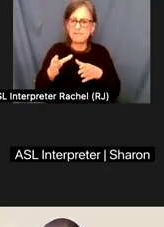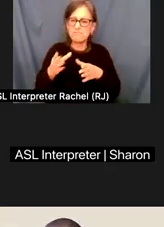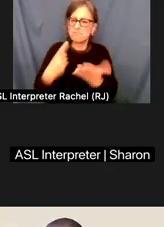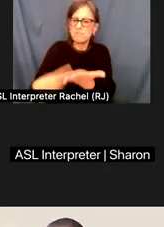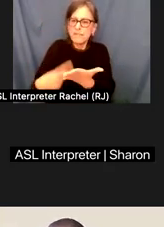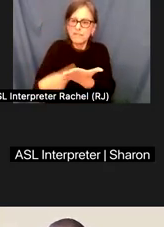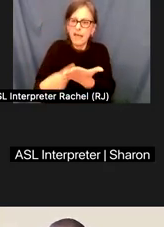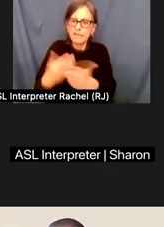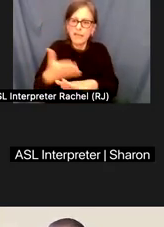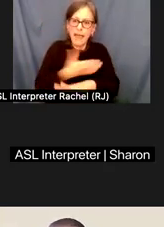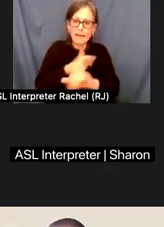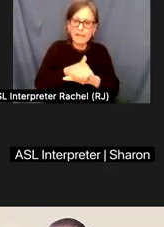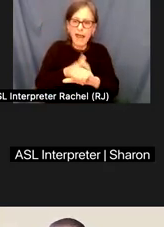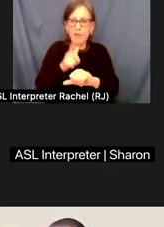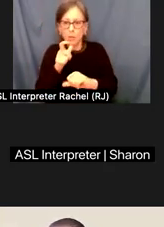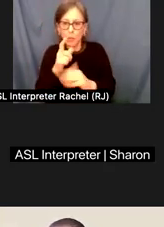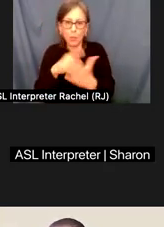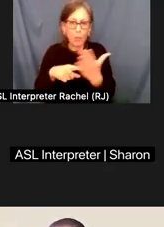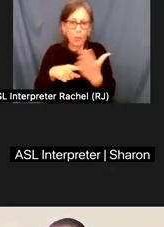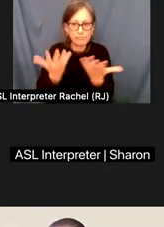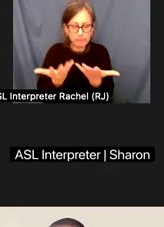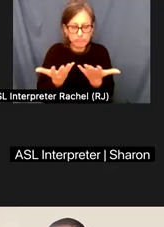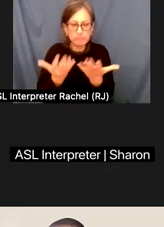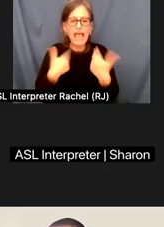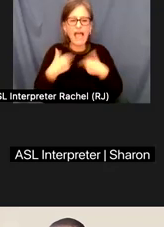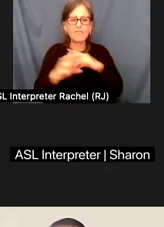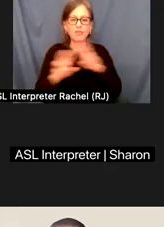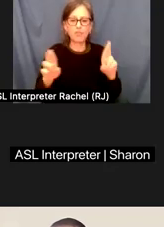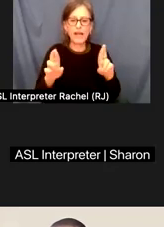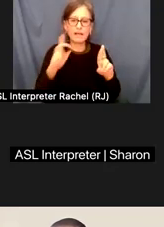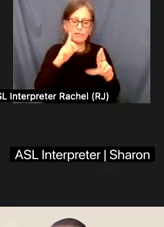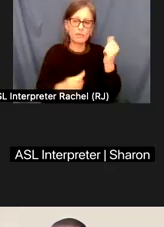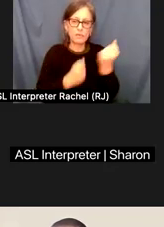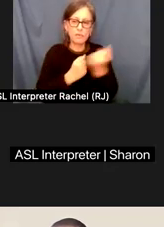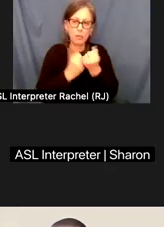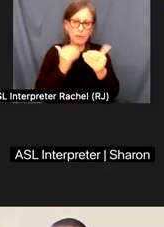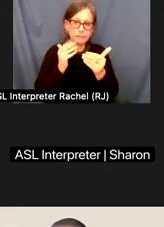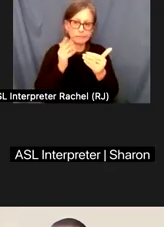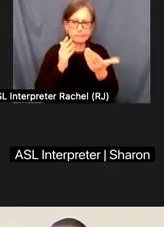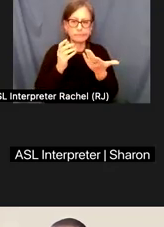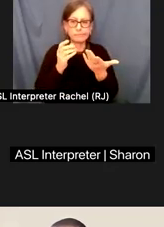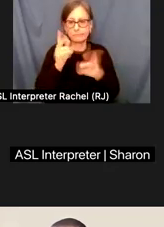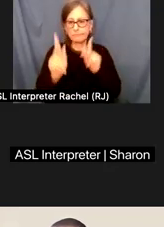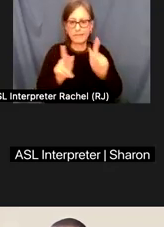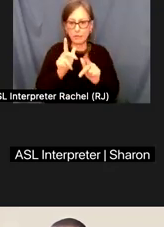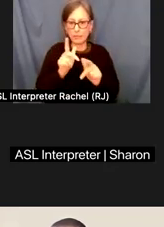advance, and that you have those networks ready to support you or to support